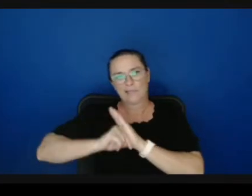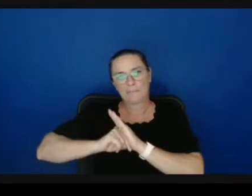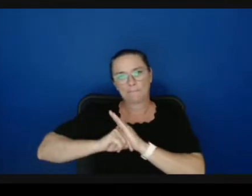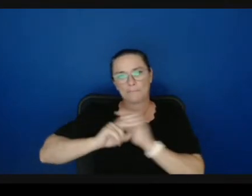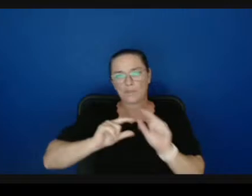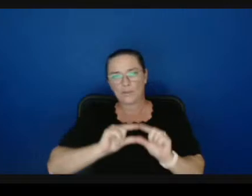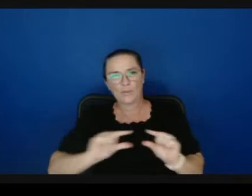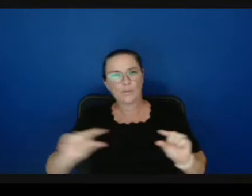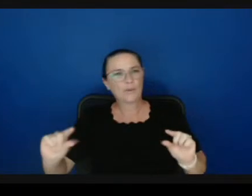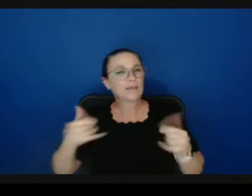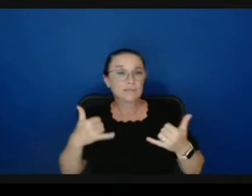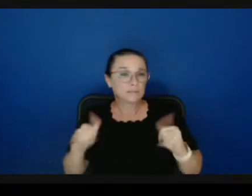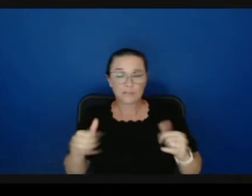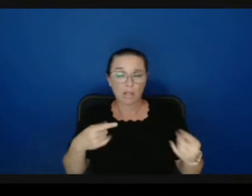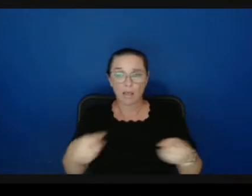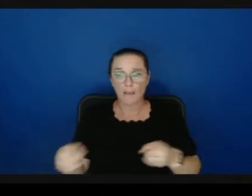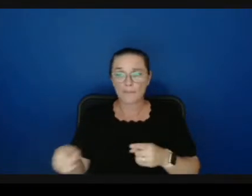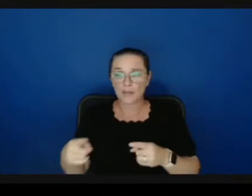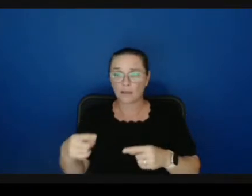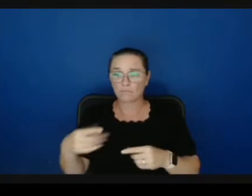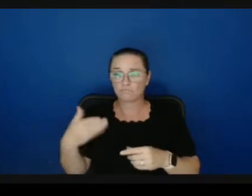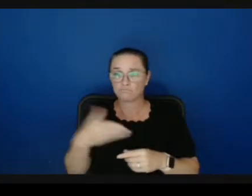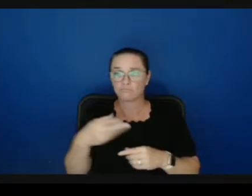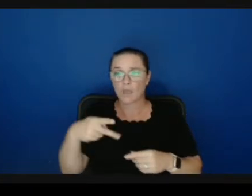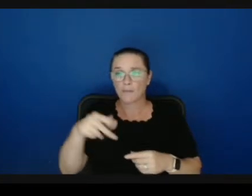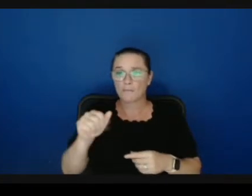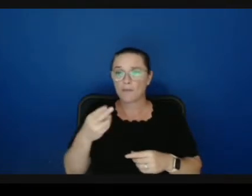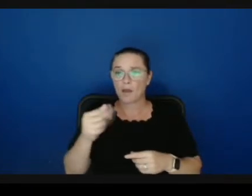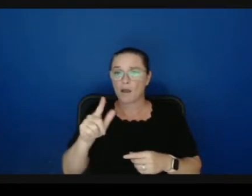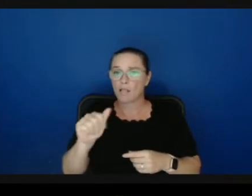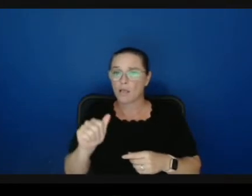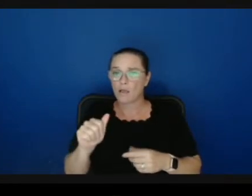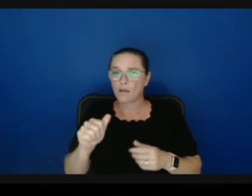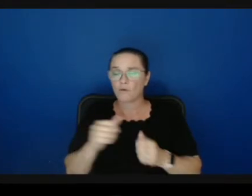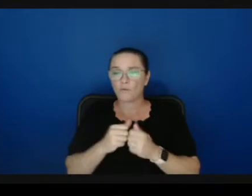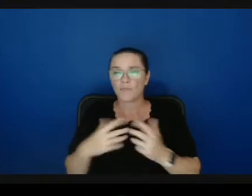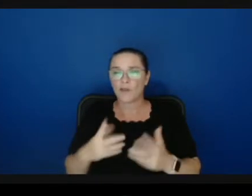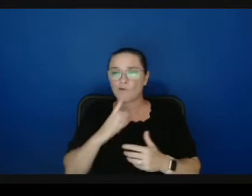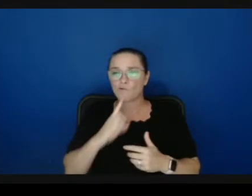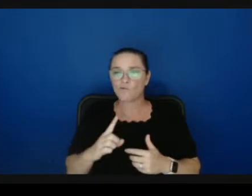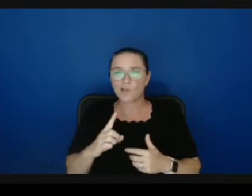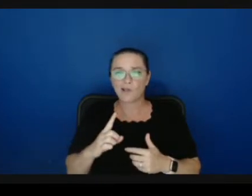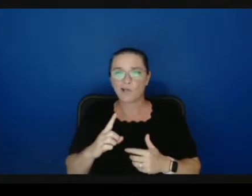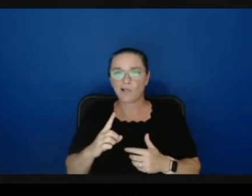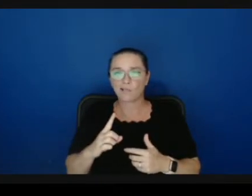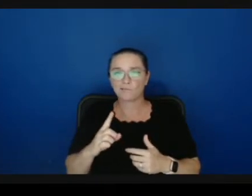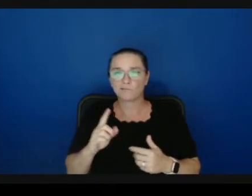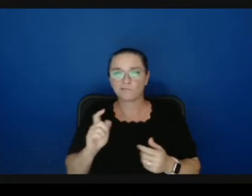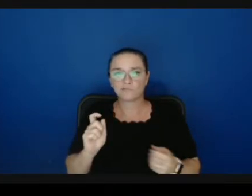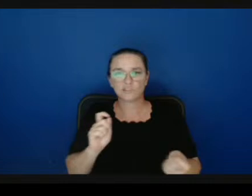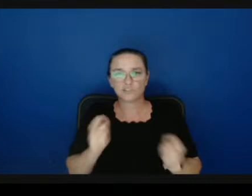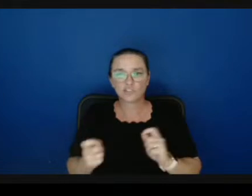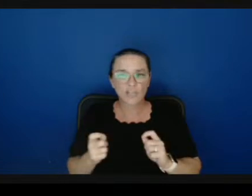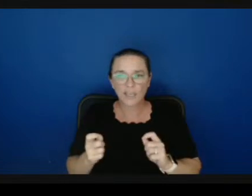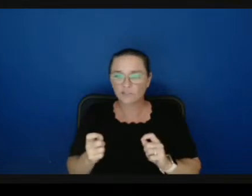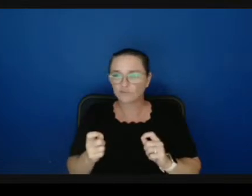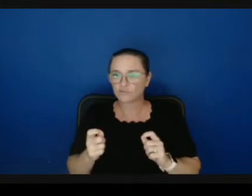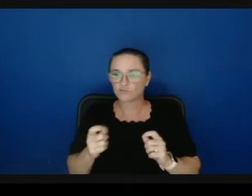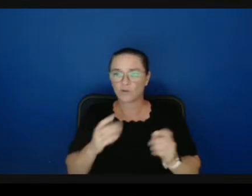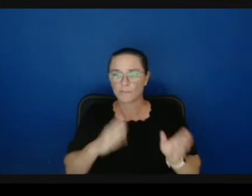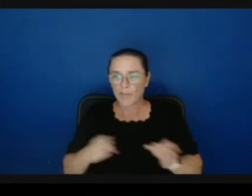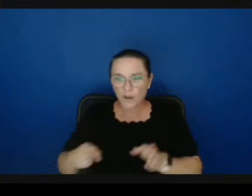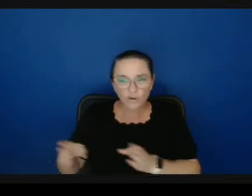ongoing here, and with no real meaningful pattern that I could pull out of it just visually at a glance